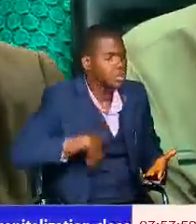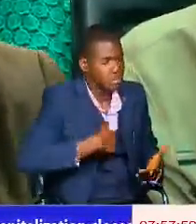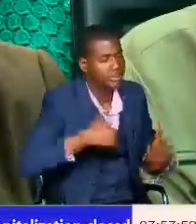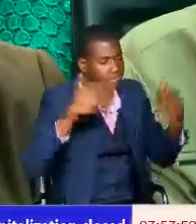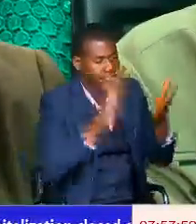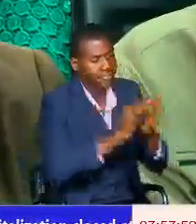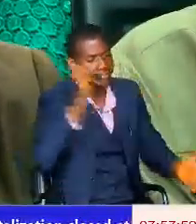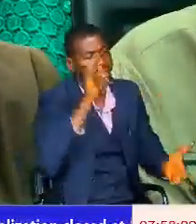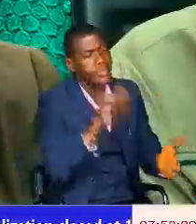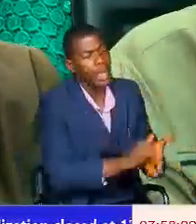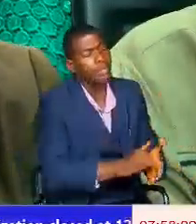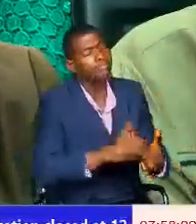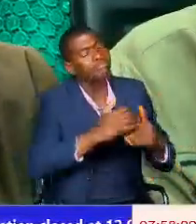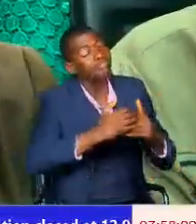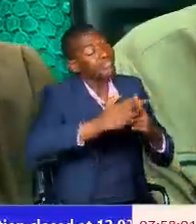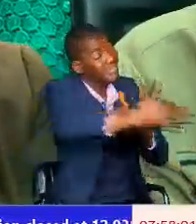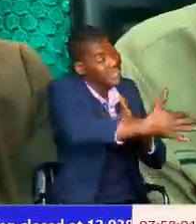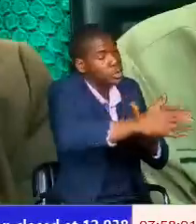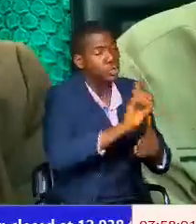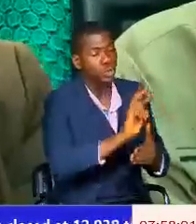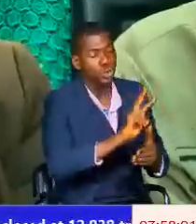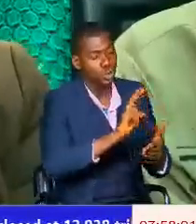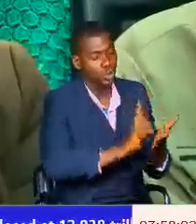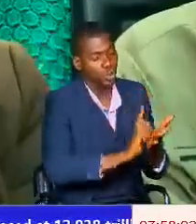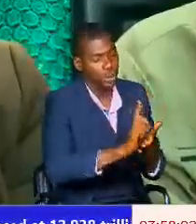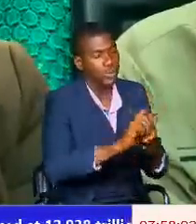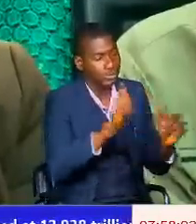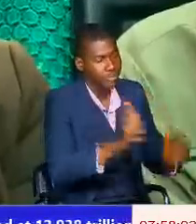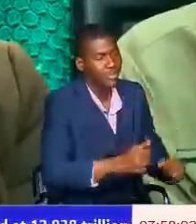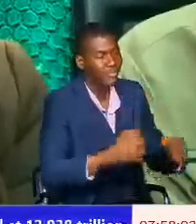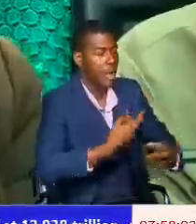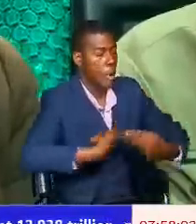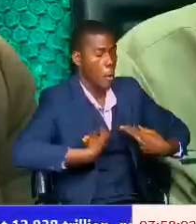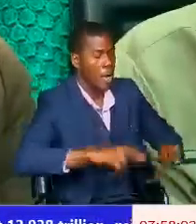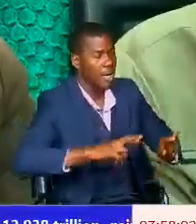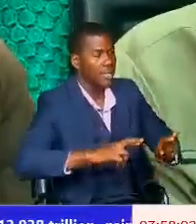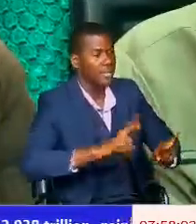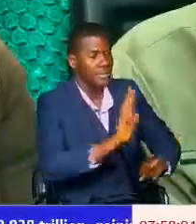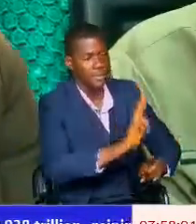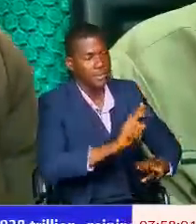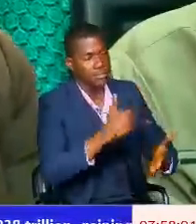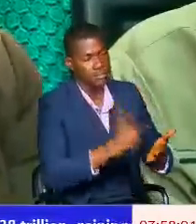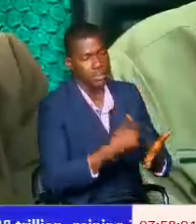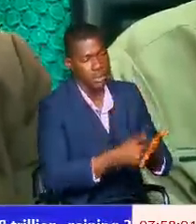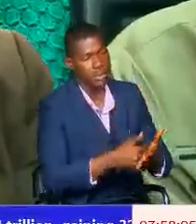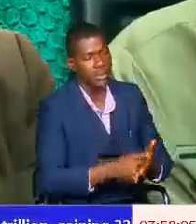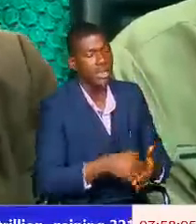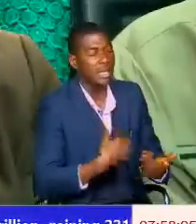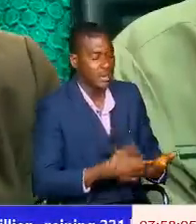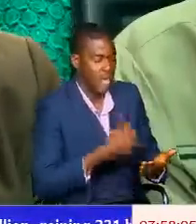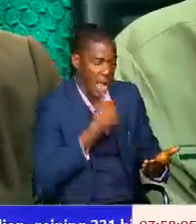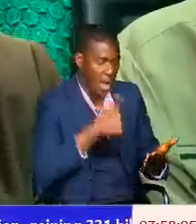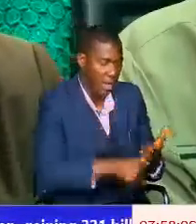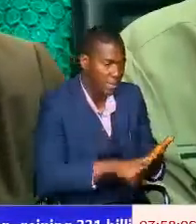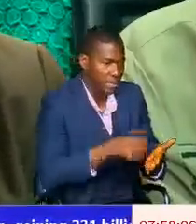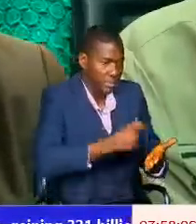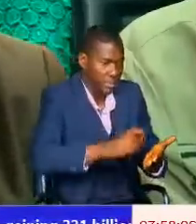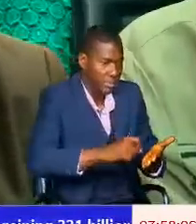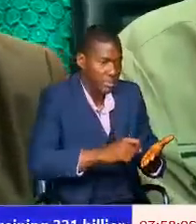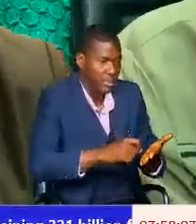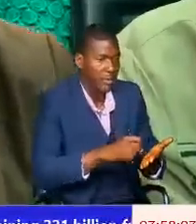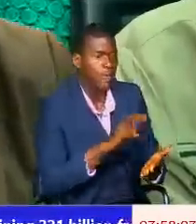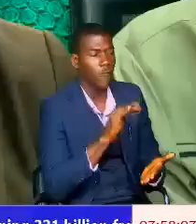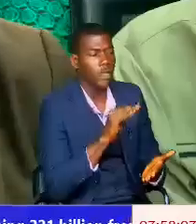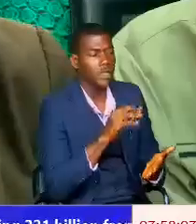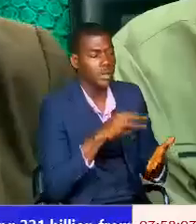say, within the next 2 weeks, and then write the letter itself since 14th of May, you know, so that means say within these